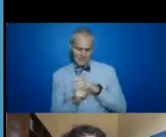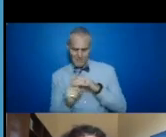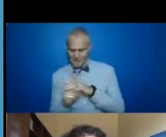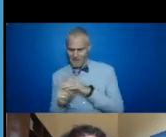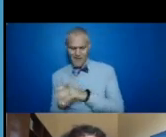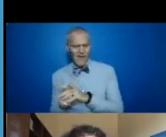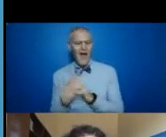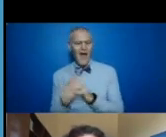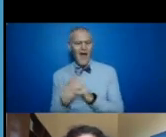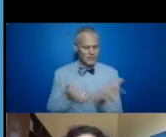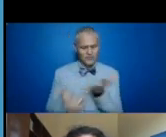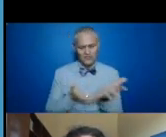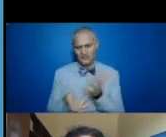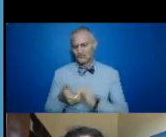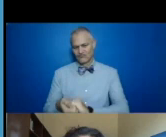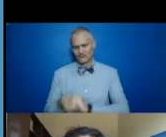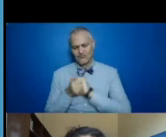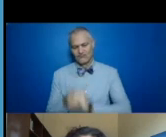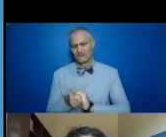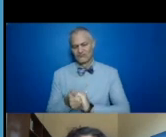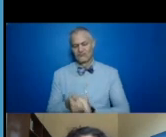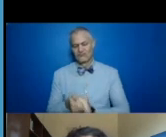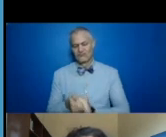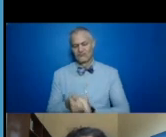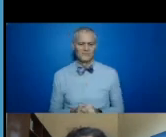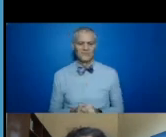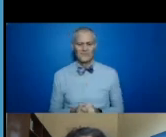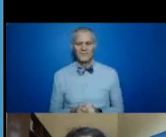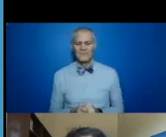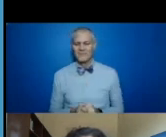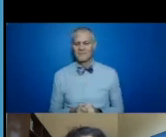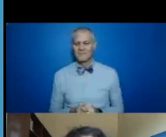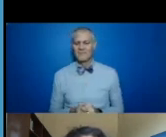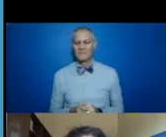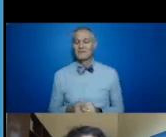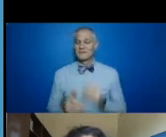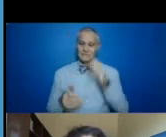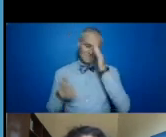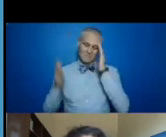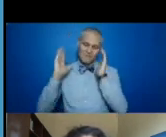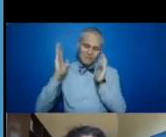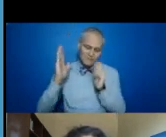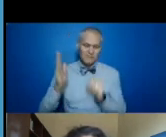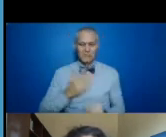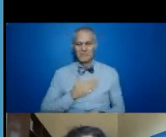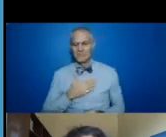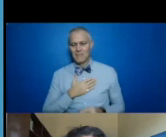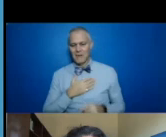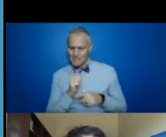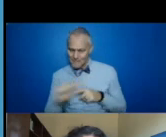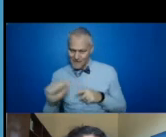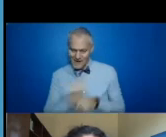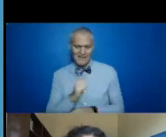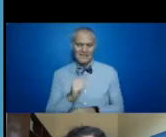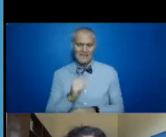can engage in a good conversation about it. You will notice as I talk about my practice and